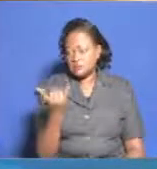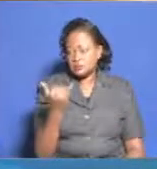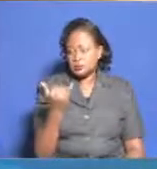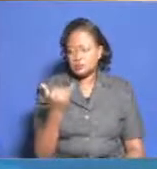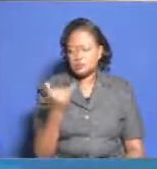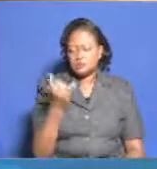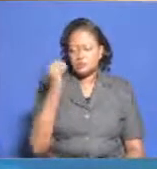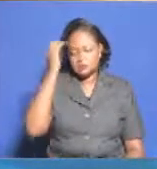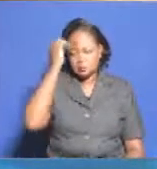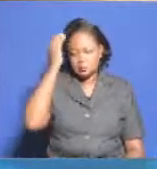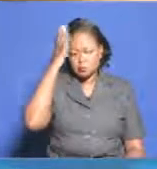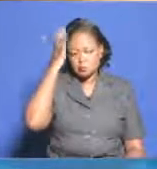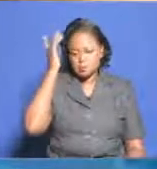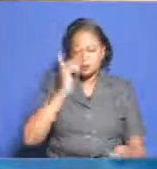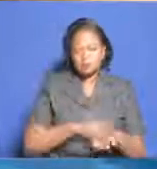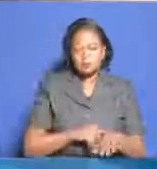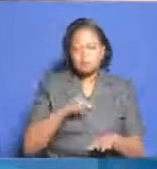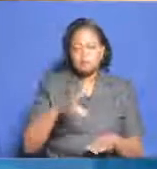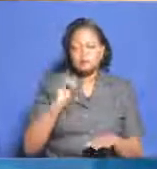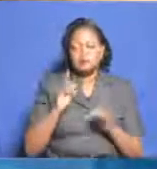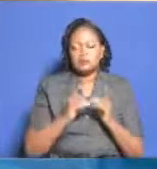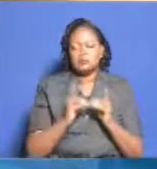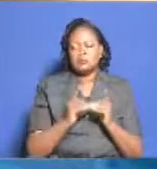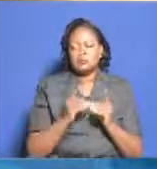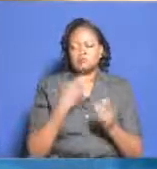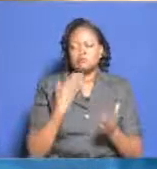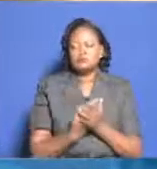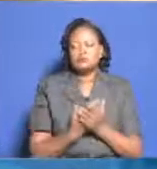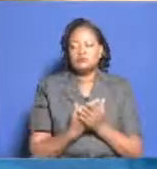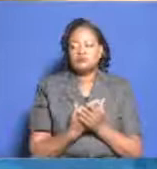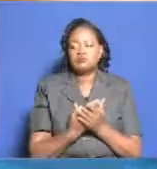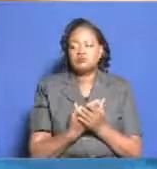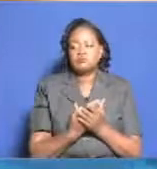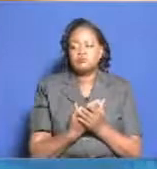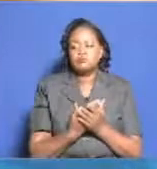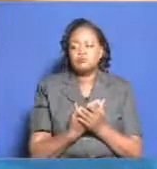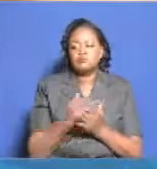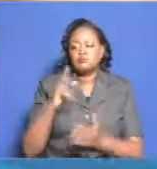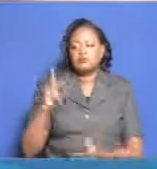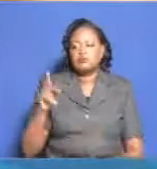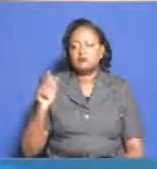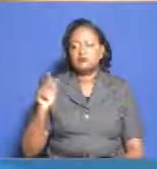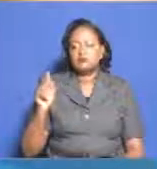that in mind as we fix a date. Thank you, Mr. Kanjama. Thank you so much.